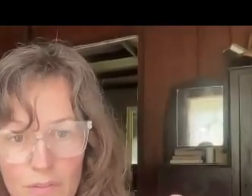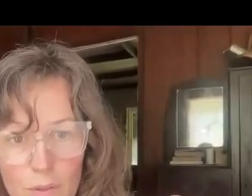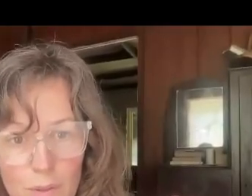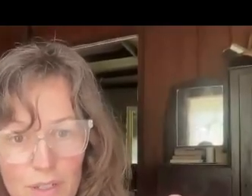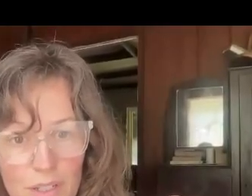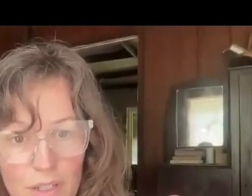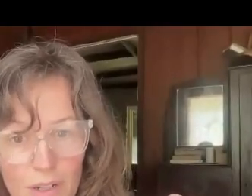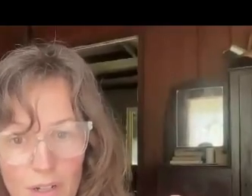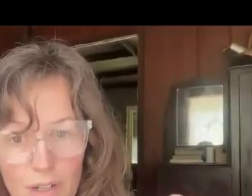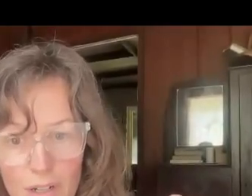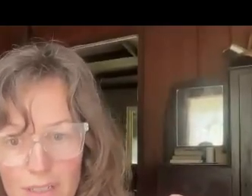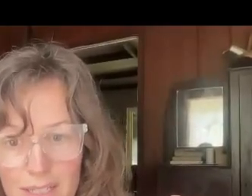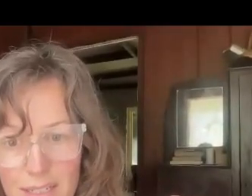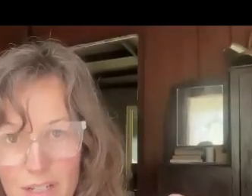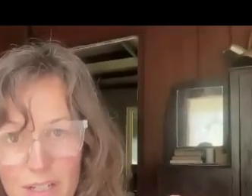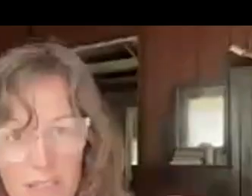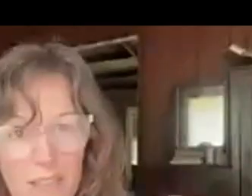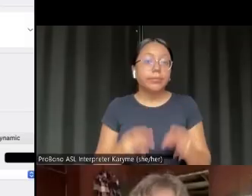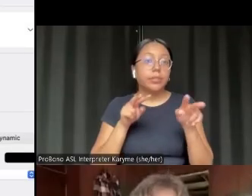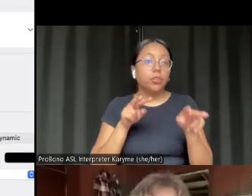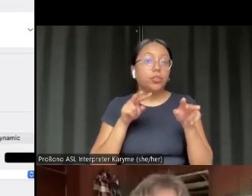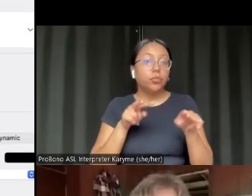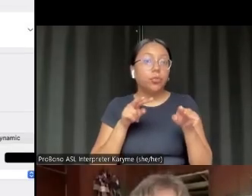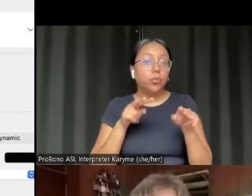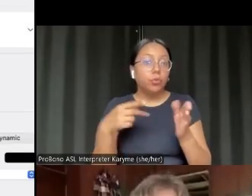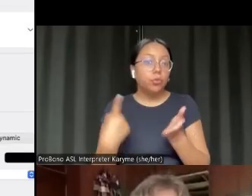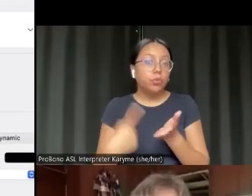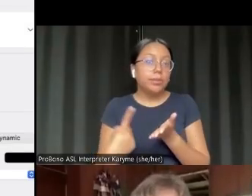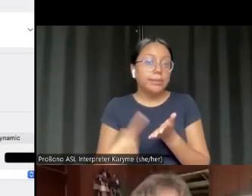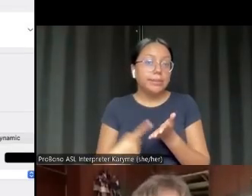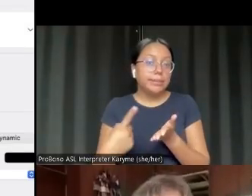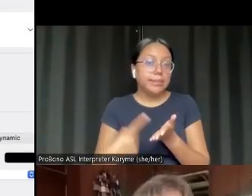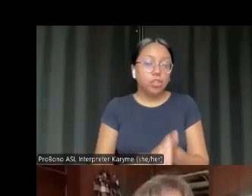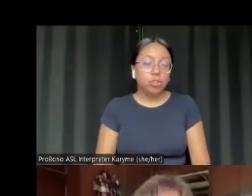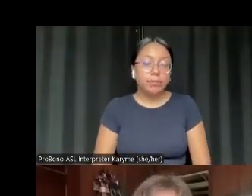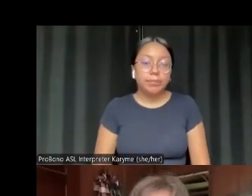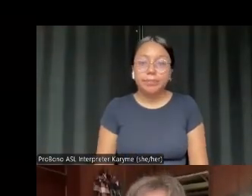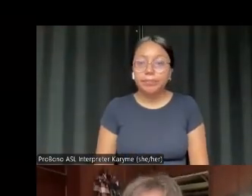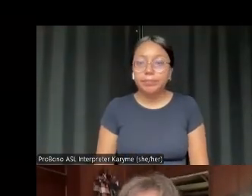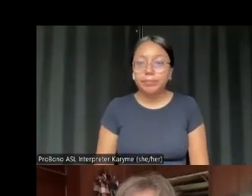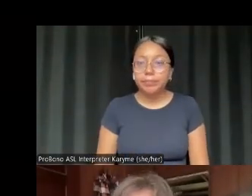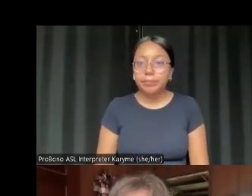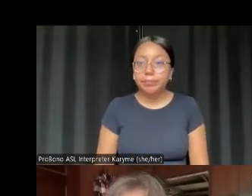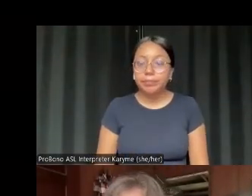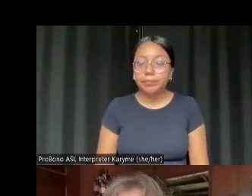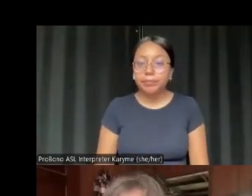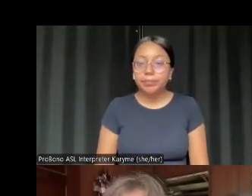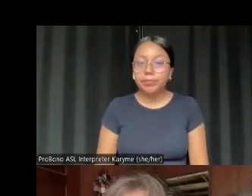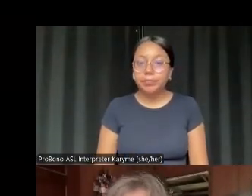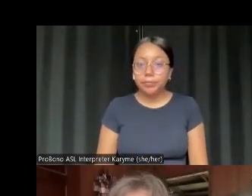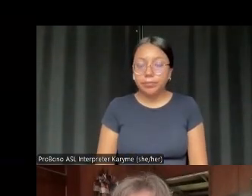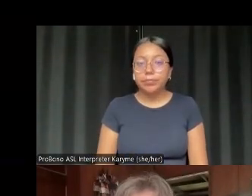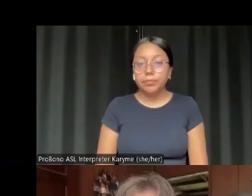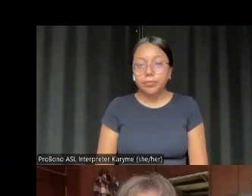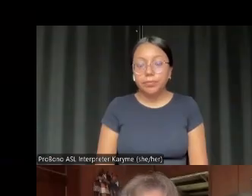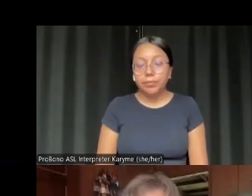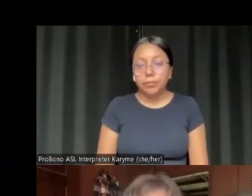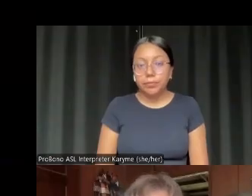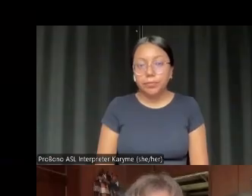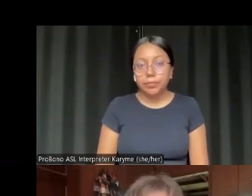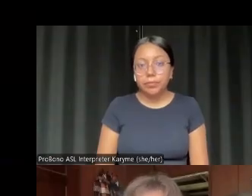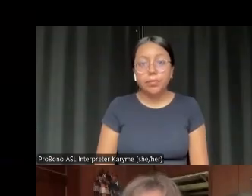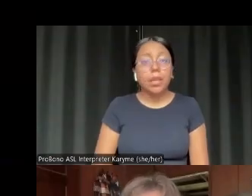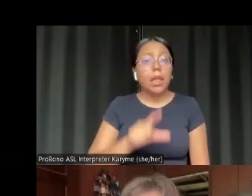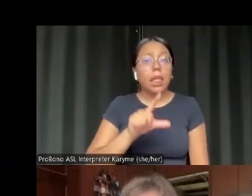And I look forward to our discussion. So, LJ, I'm hoping